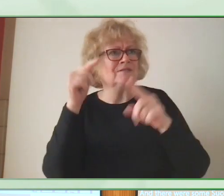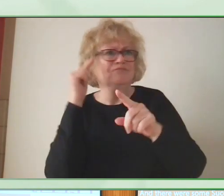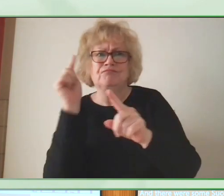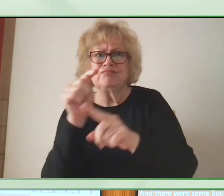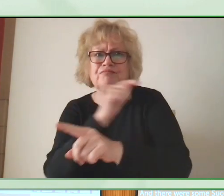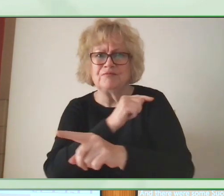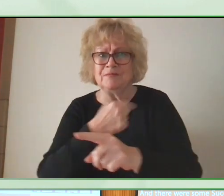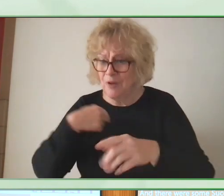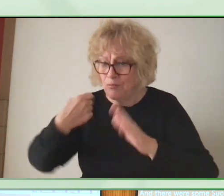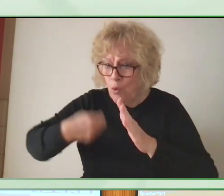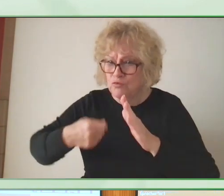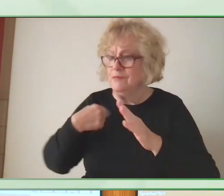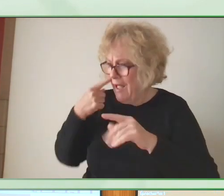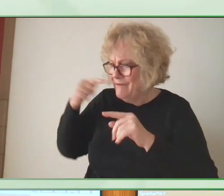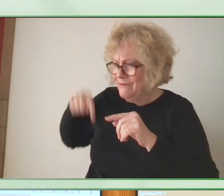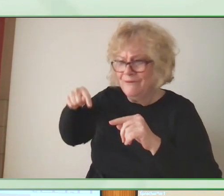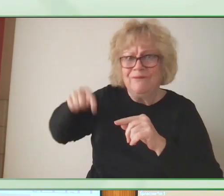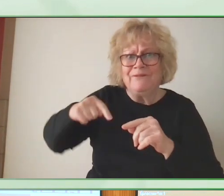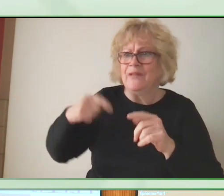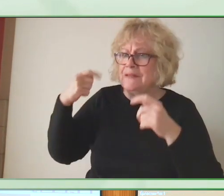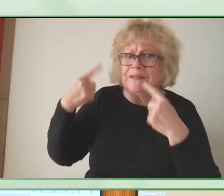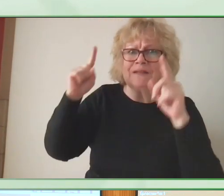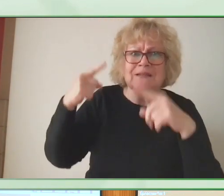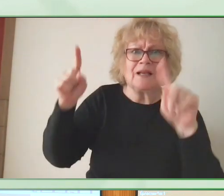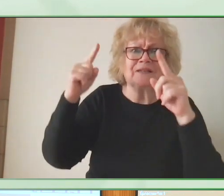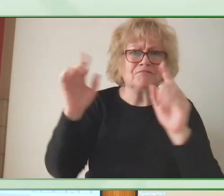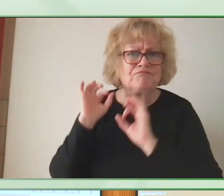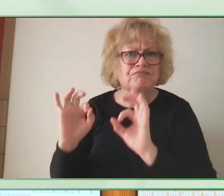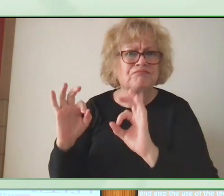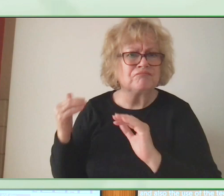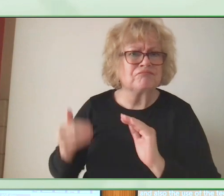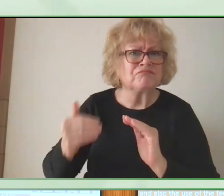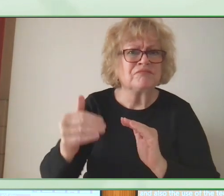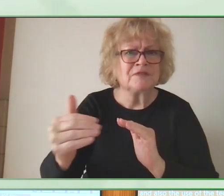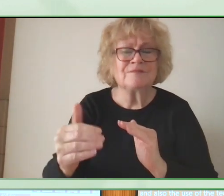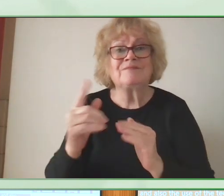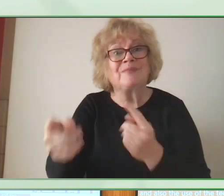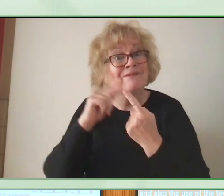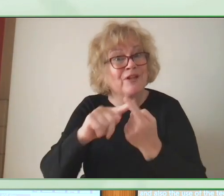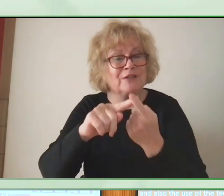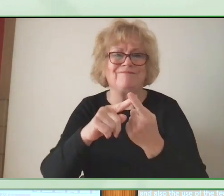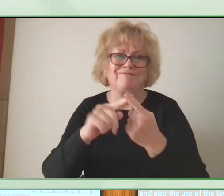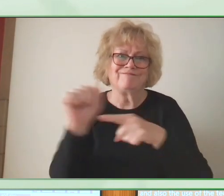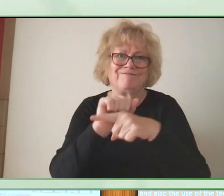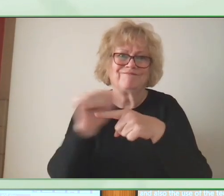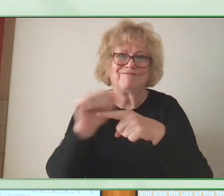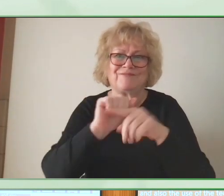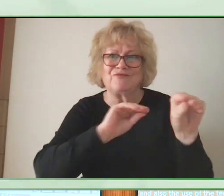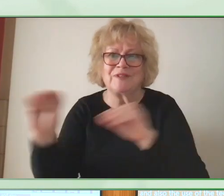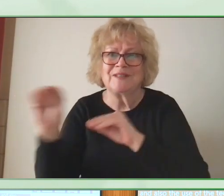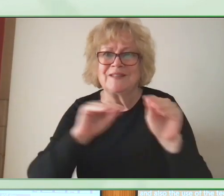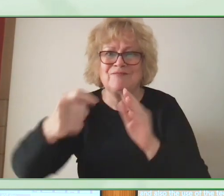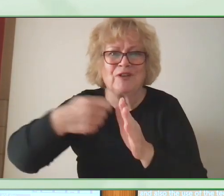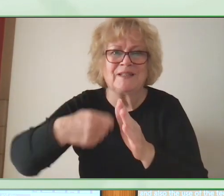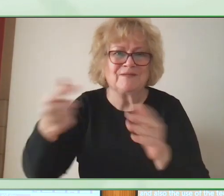and also the use of the technology. So it was a very new, innovative. So of course, the